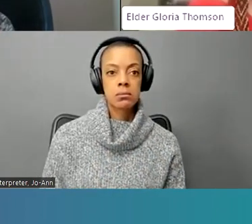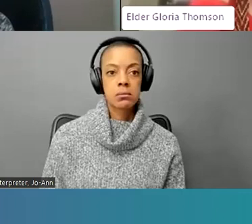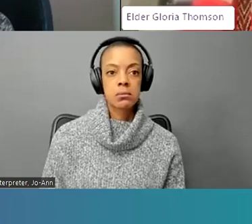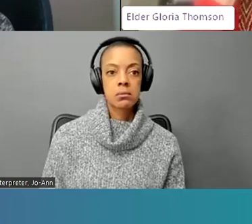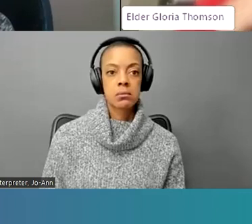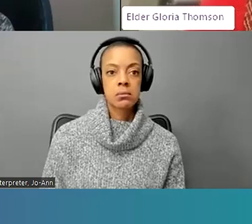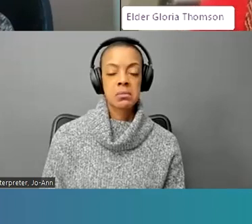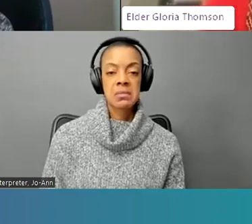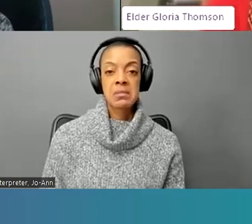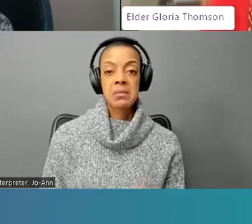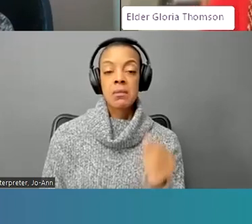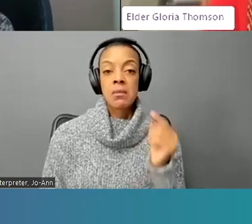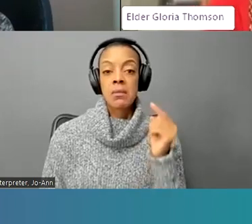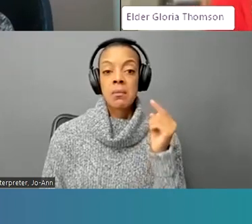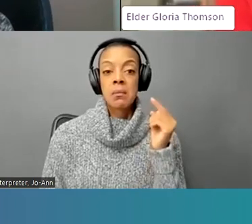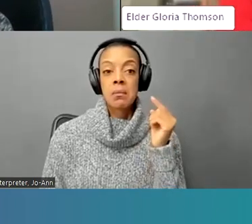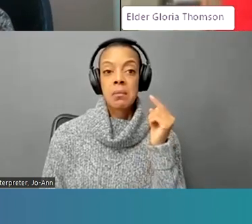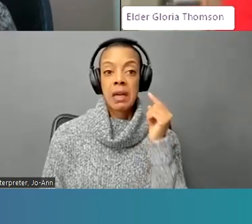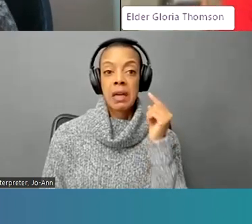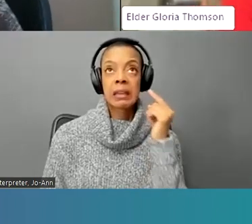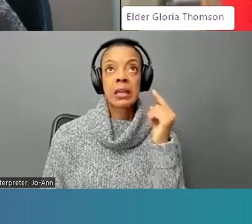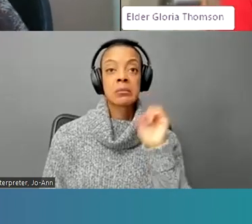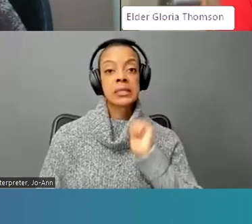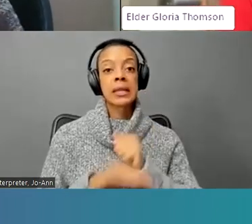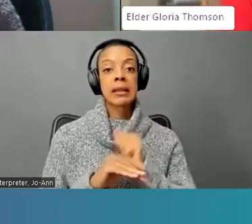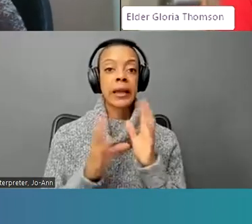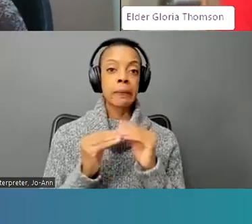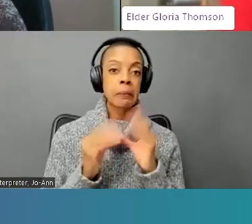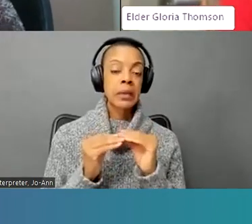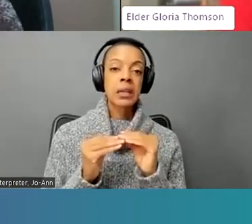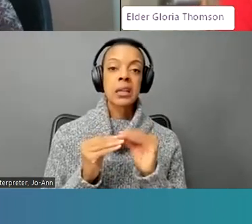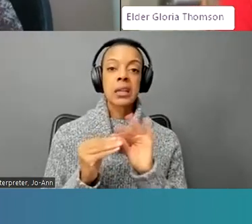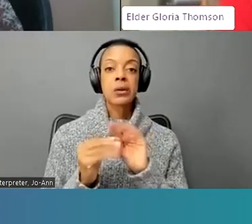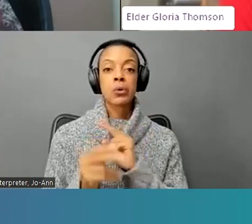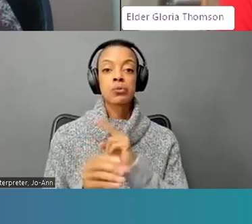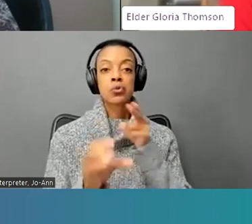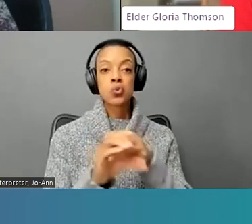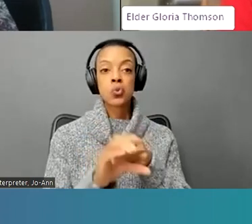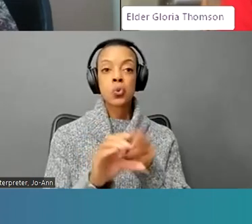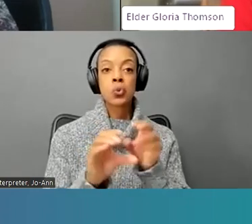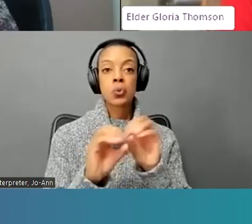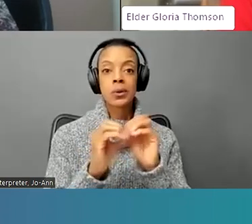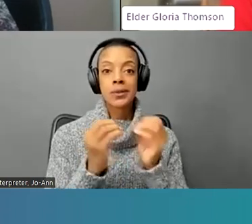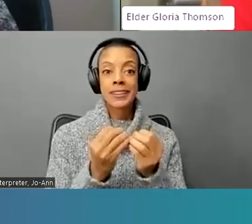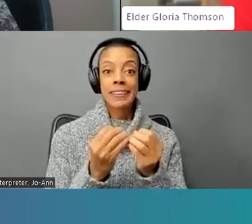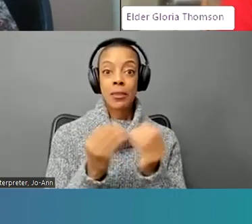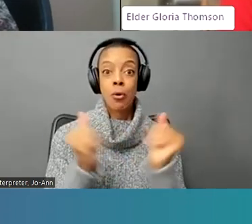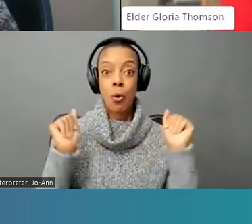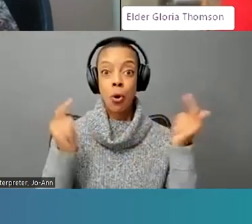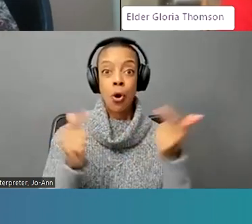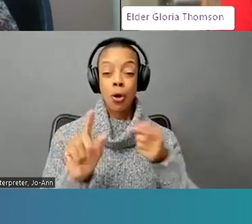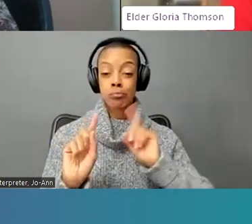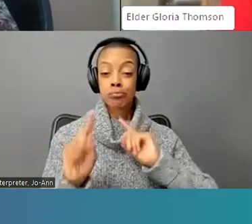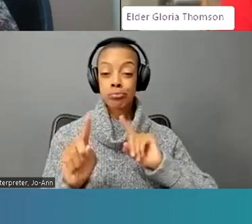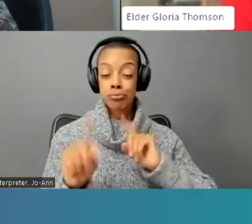an organization or calling on meetings, that not everybody attends every time, you